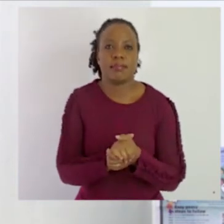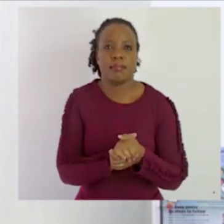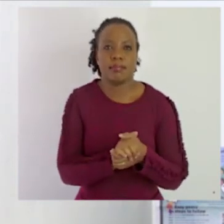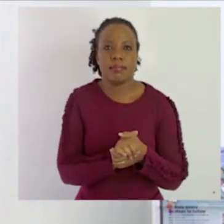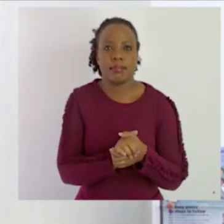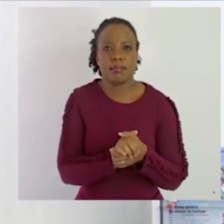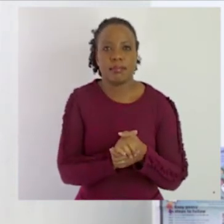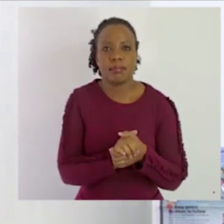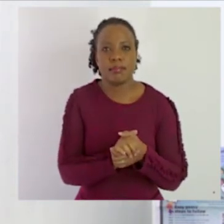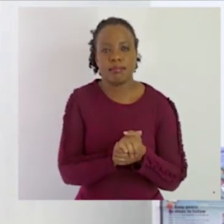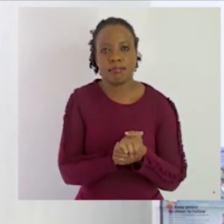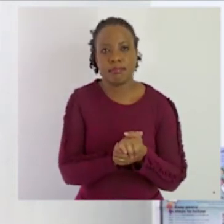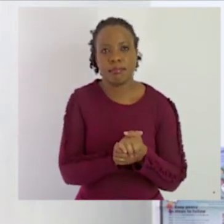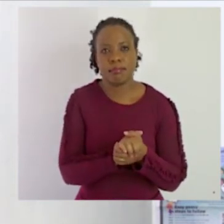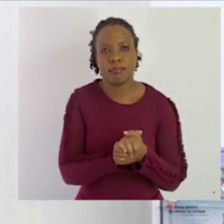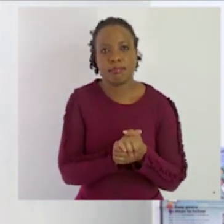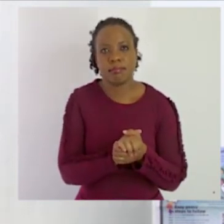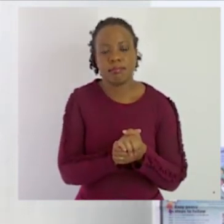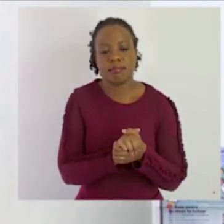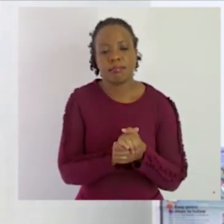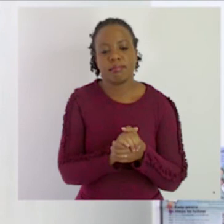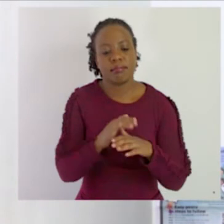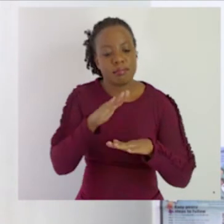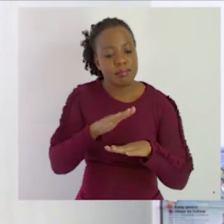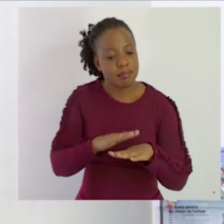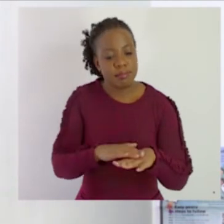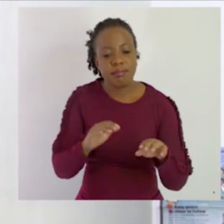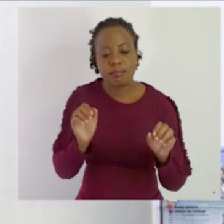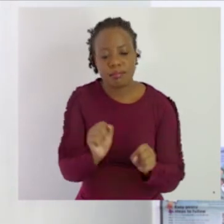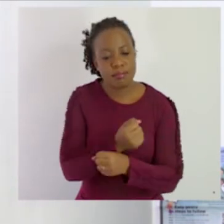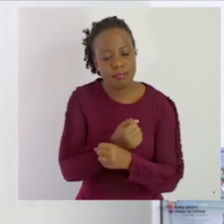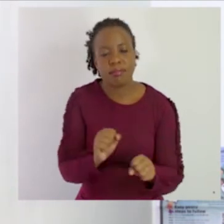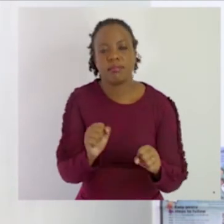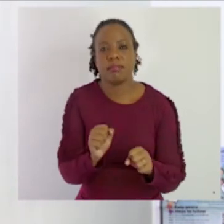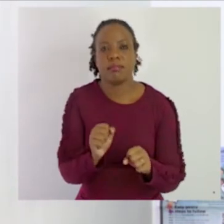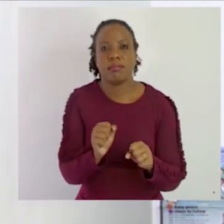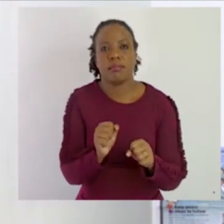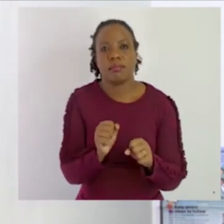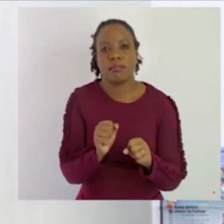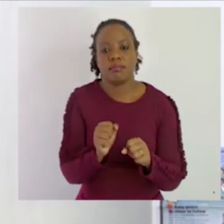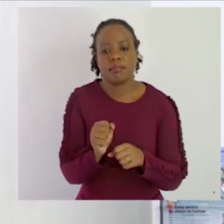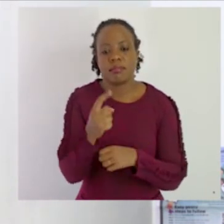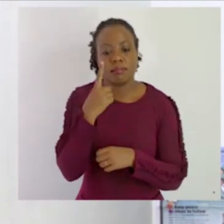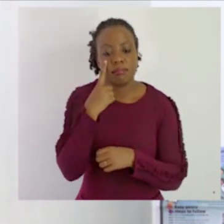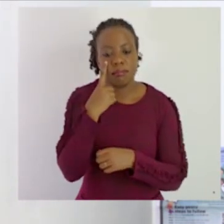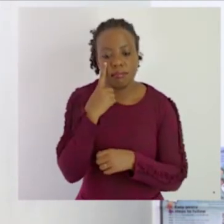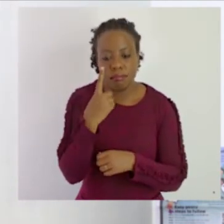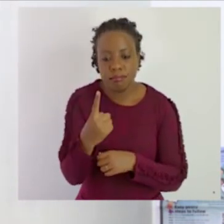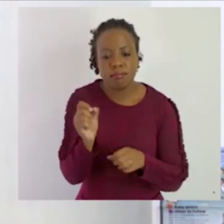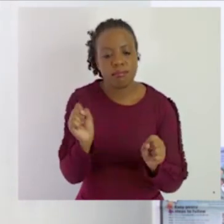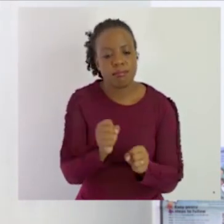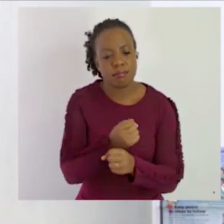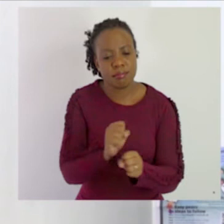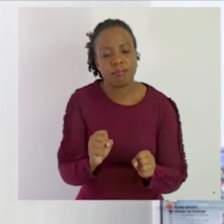are intangibles. You can't touch them. You can't touch love. You can't see respect. You can't